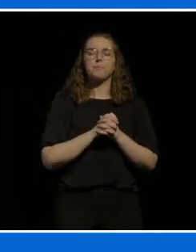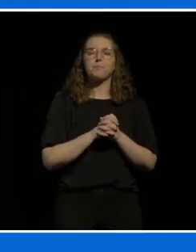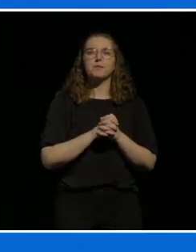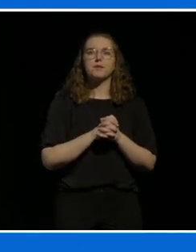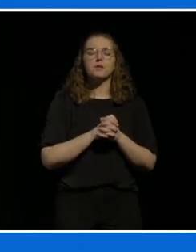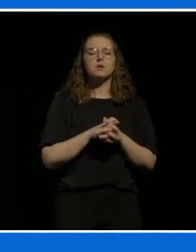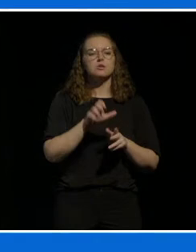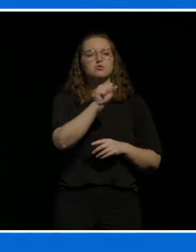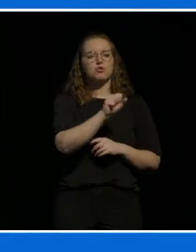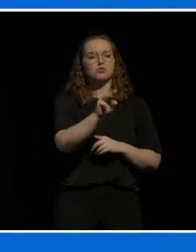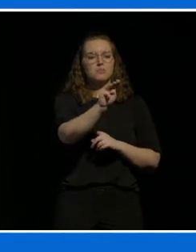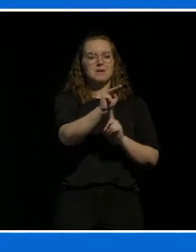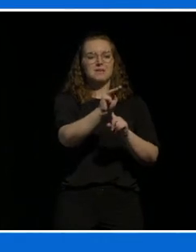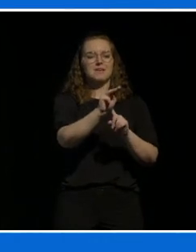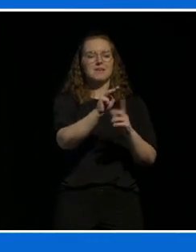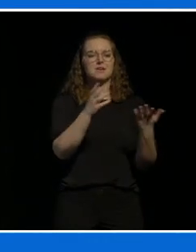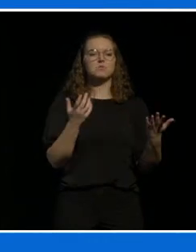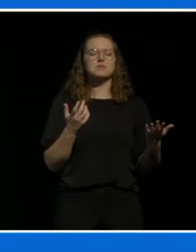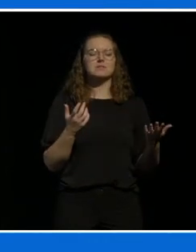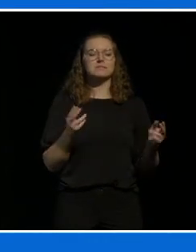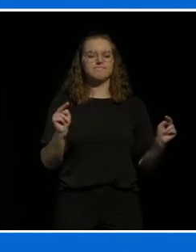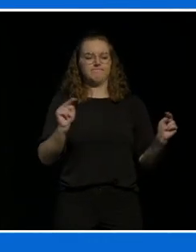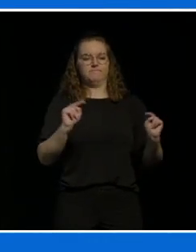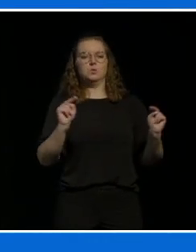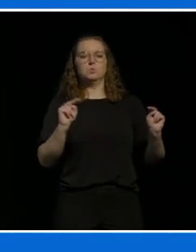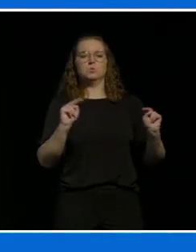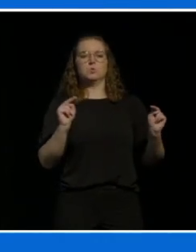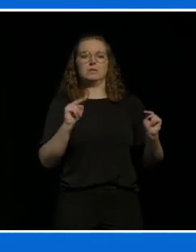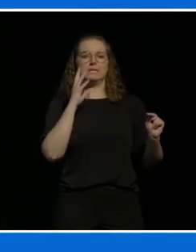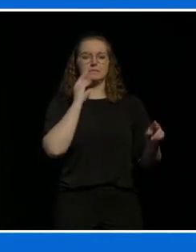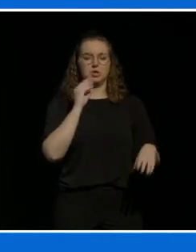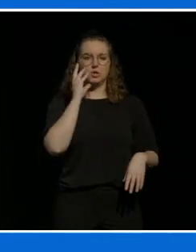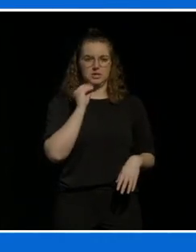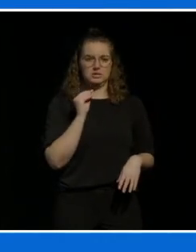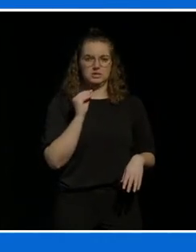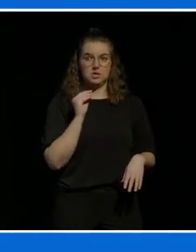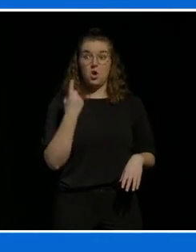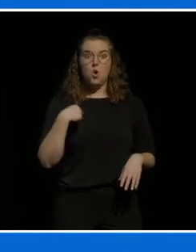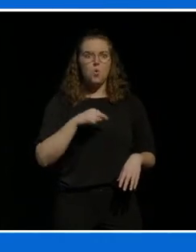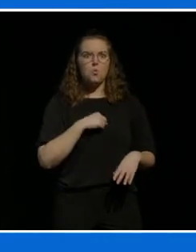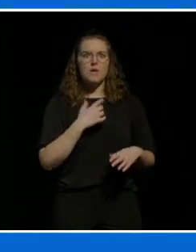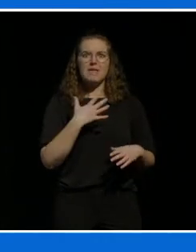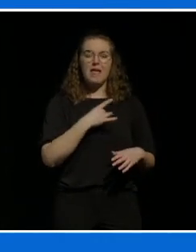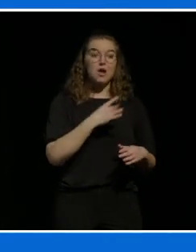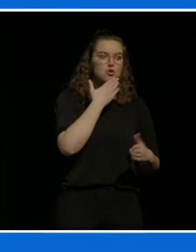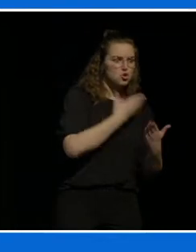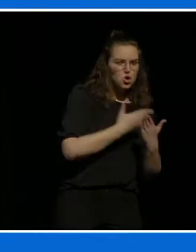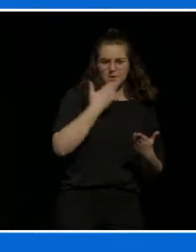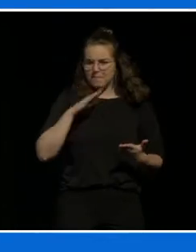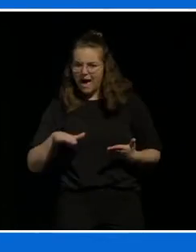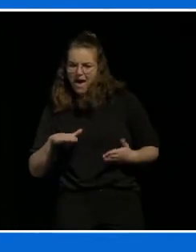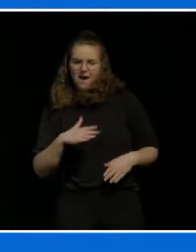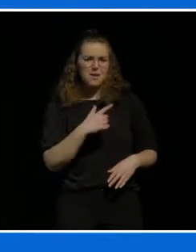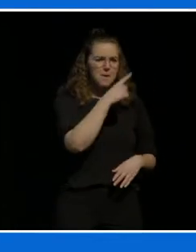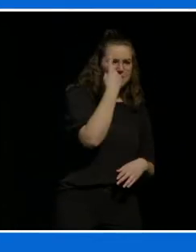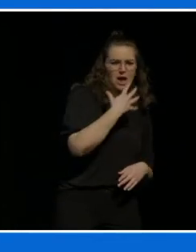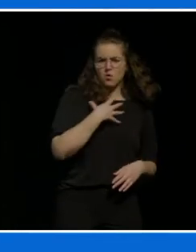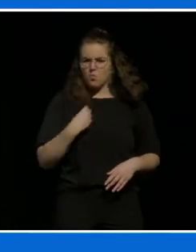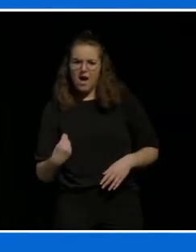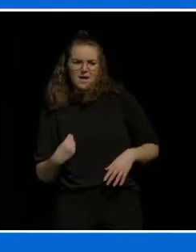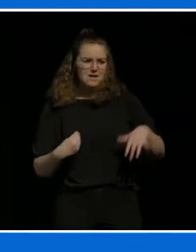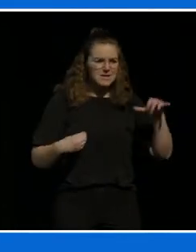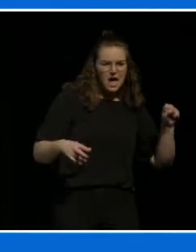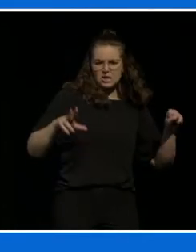a non-binary experience. We like to put things in categories of good or bad, black and white, yes or no, take it or leave